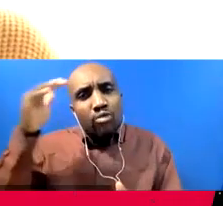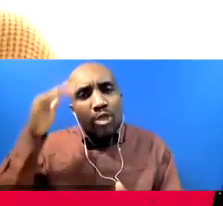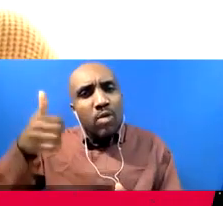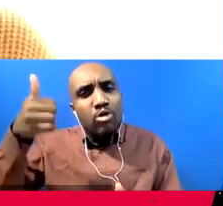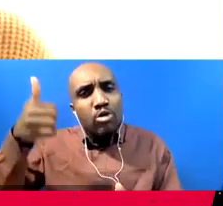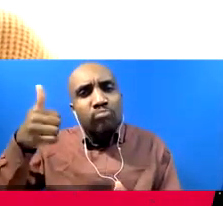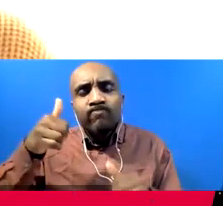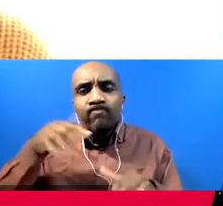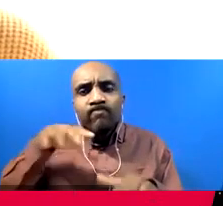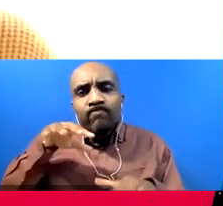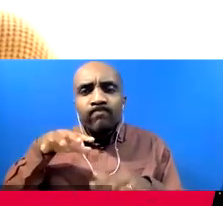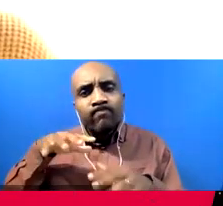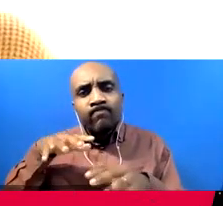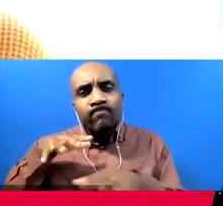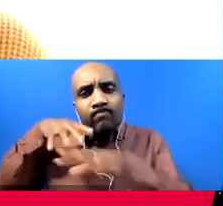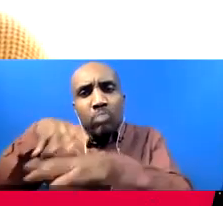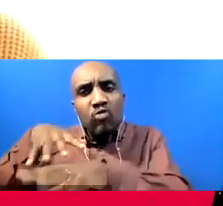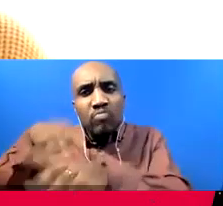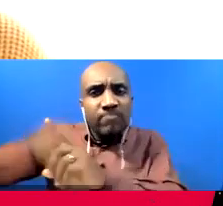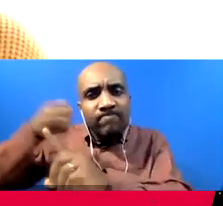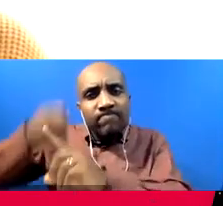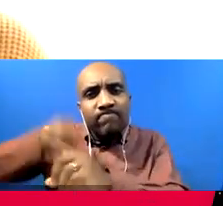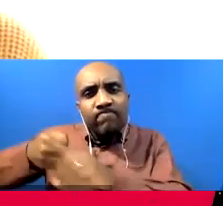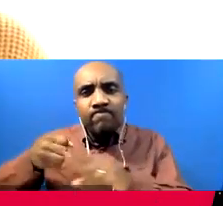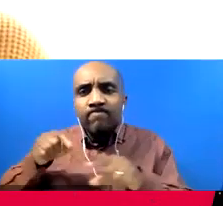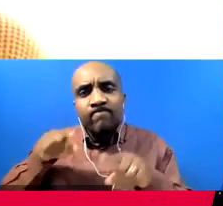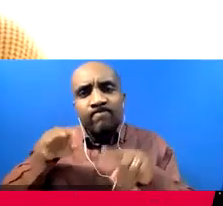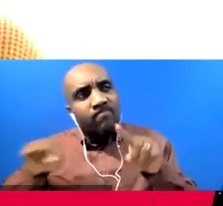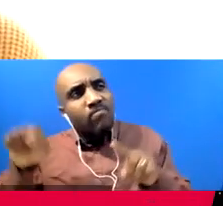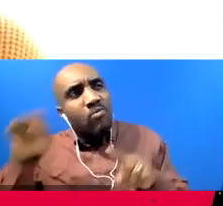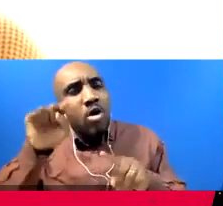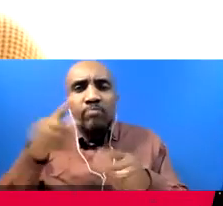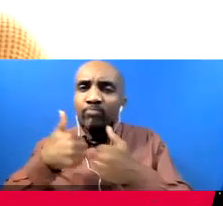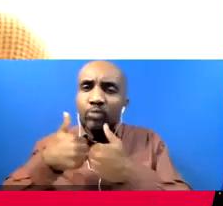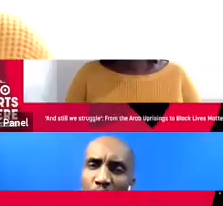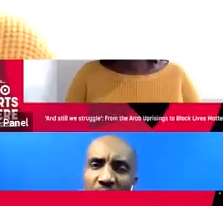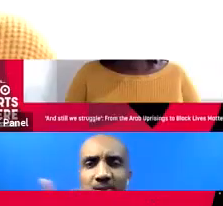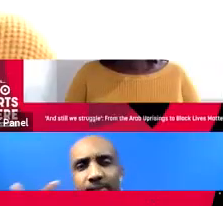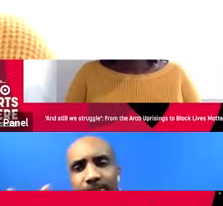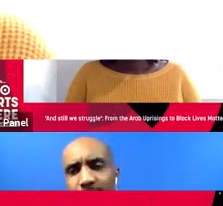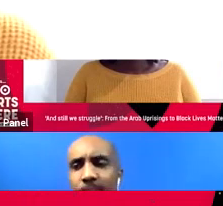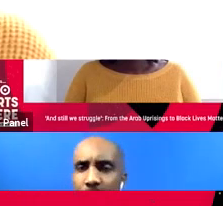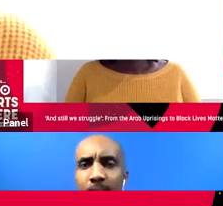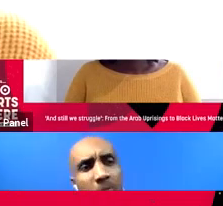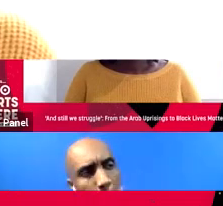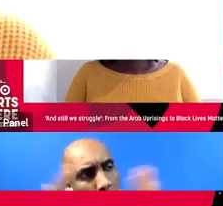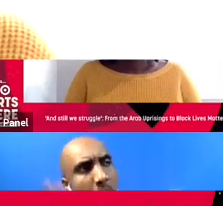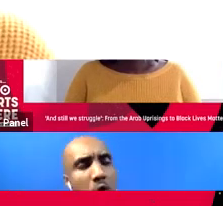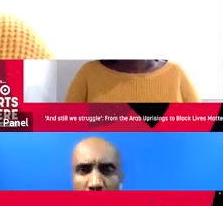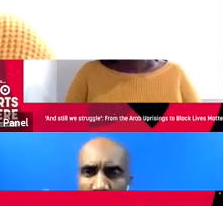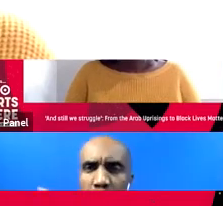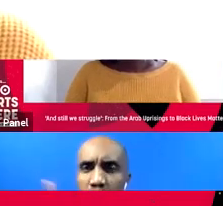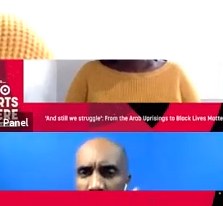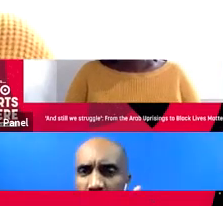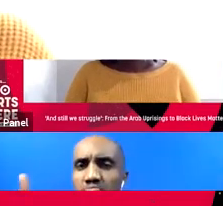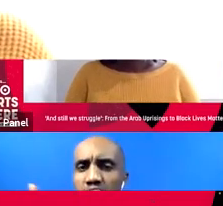saying, I think it can be helpful because I think that some people's movements, like calling, I guess you could say, in solidarity or in